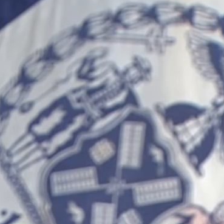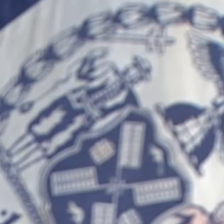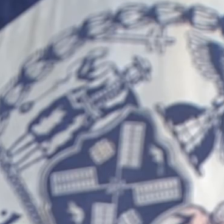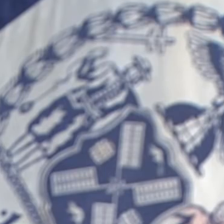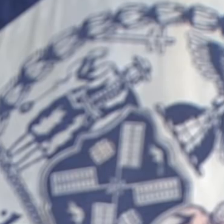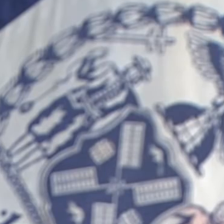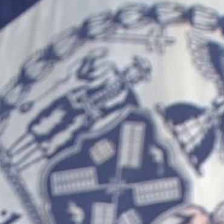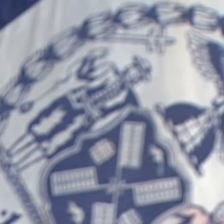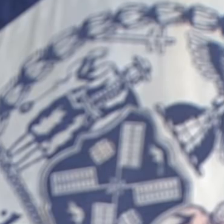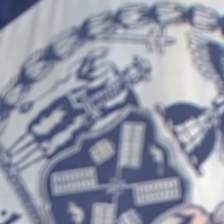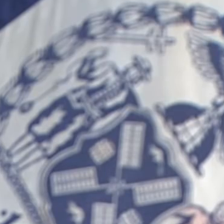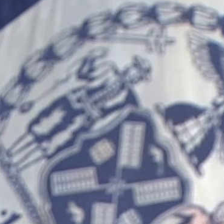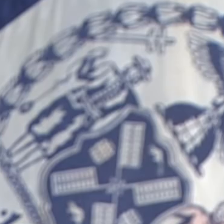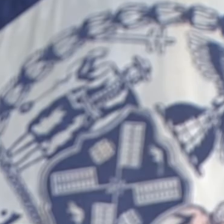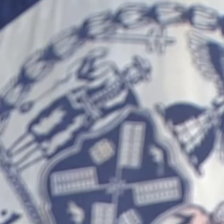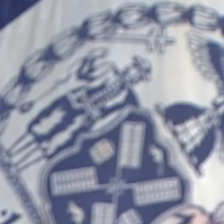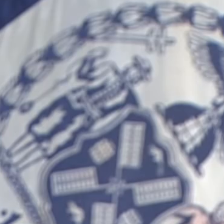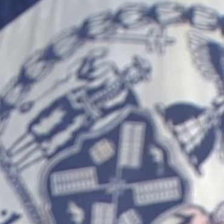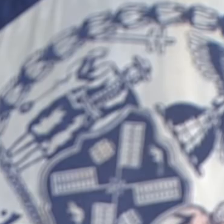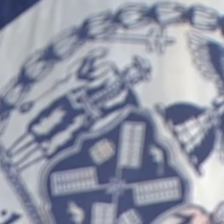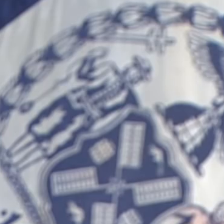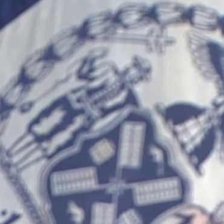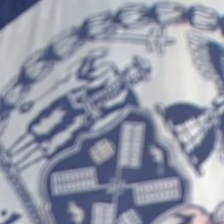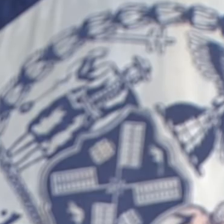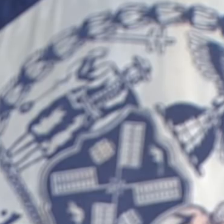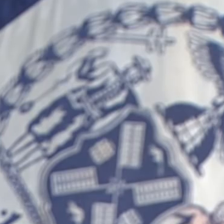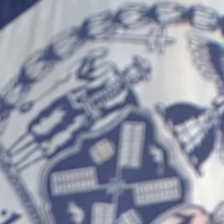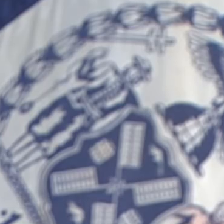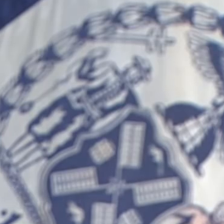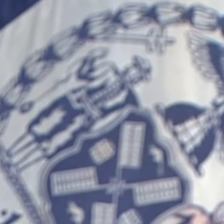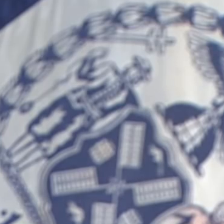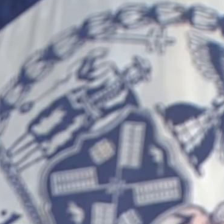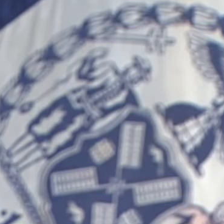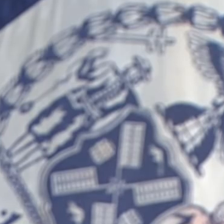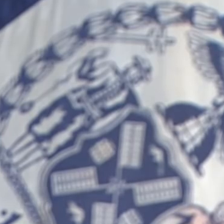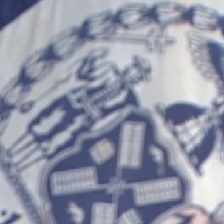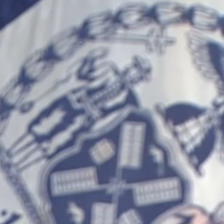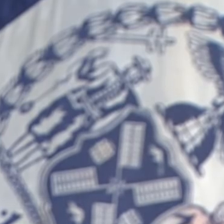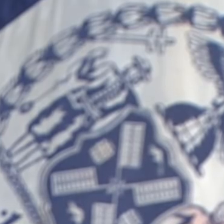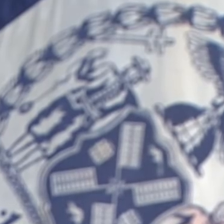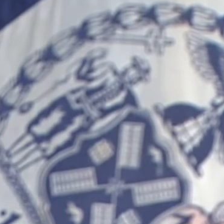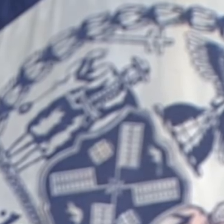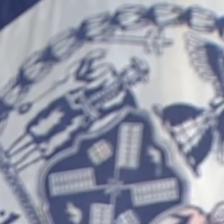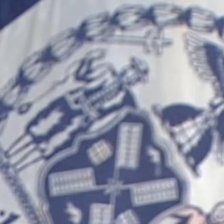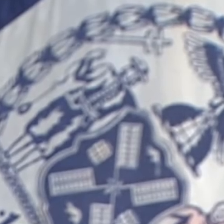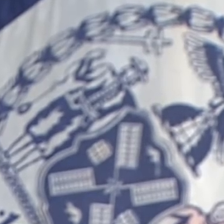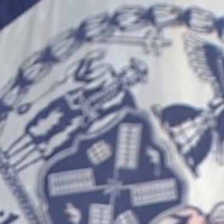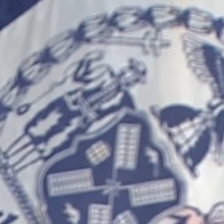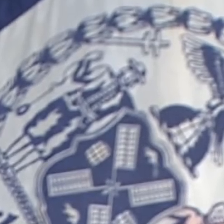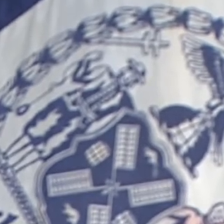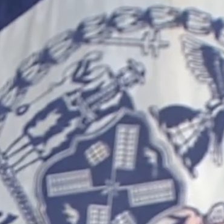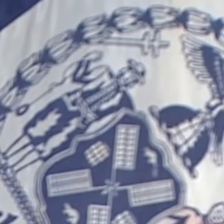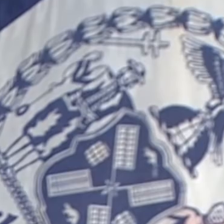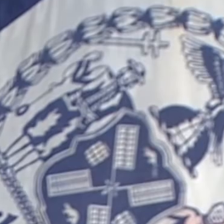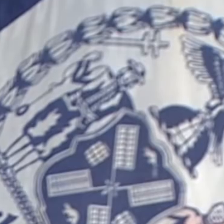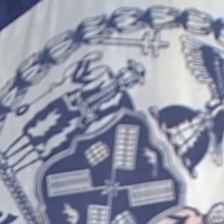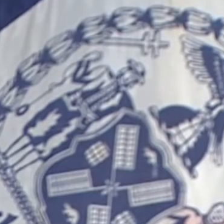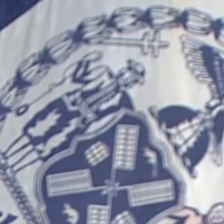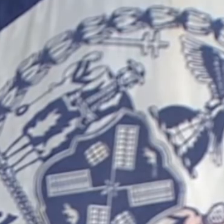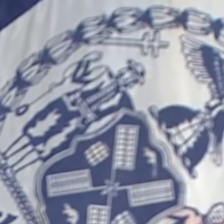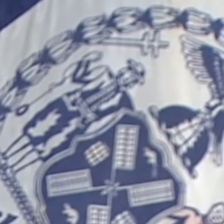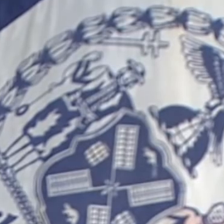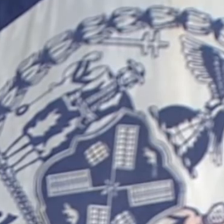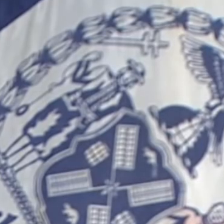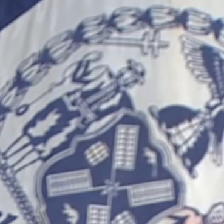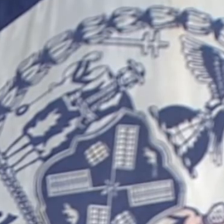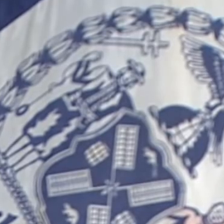heroes here are everyday New Yorkers who had to change their lives. All of you had to do something